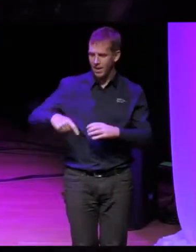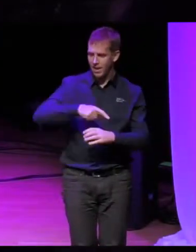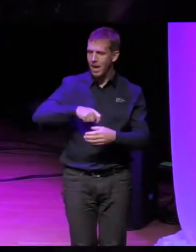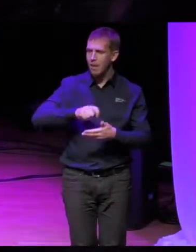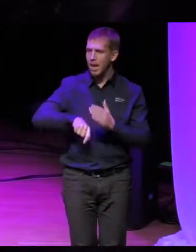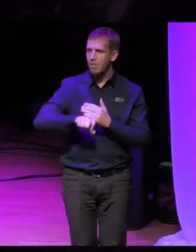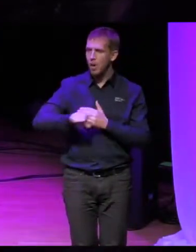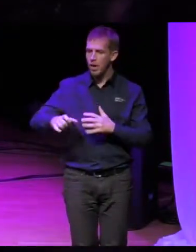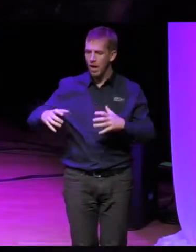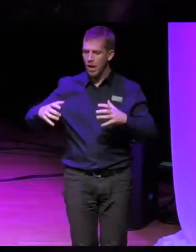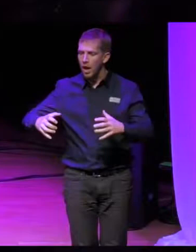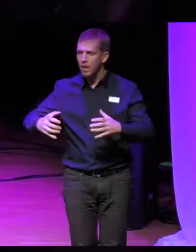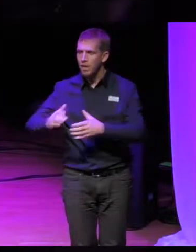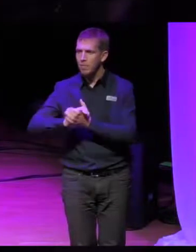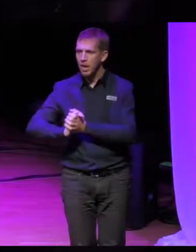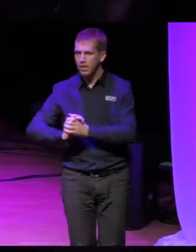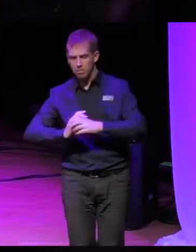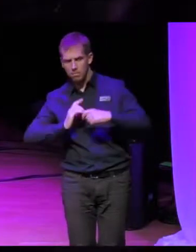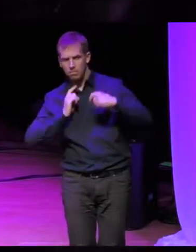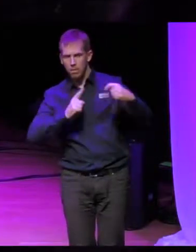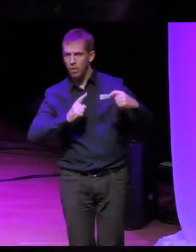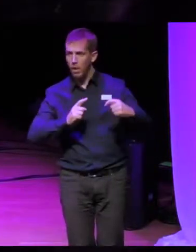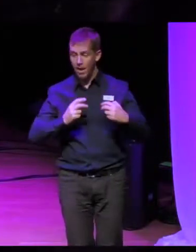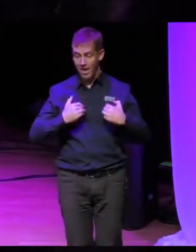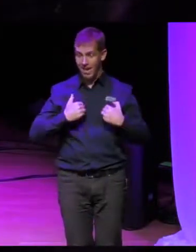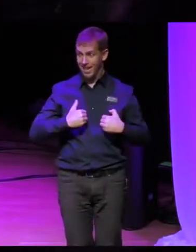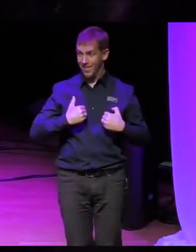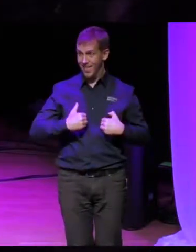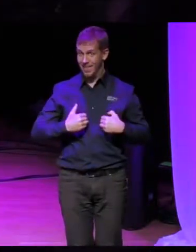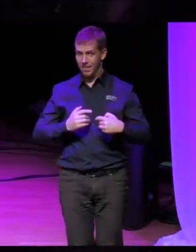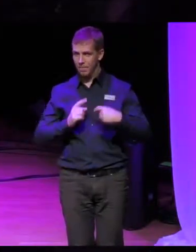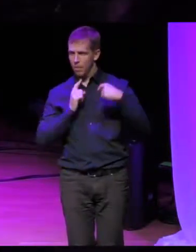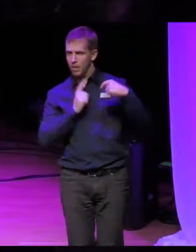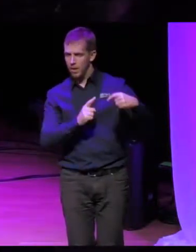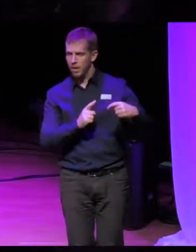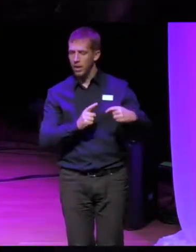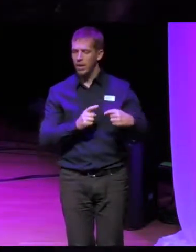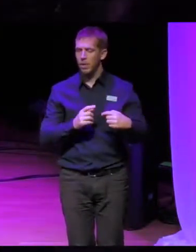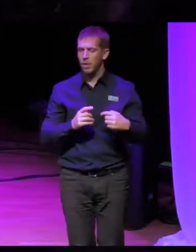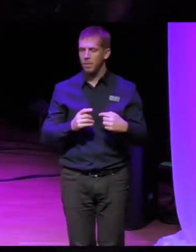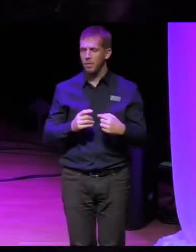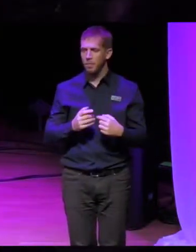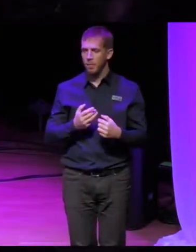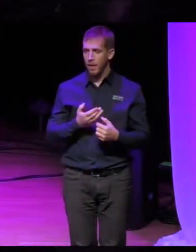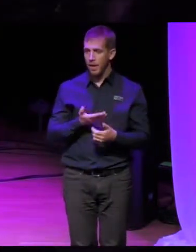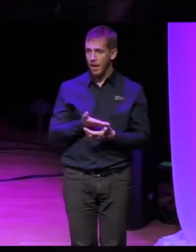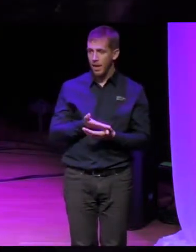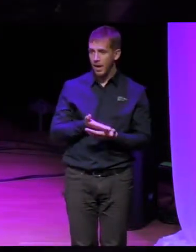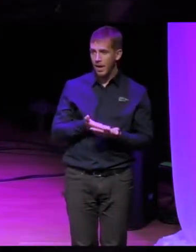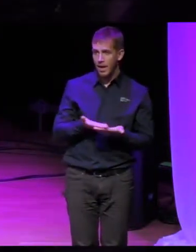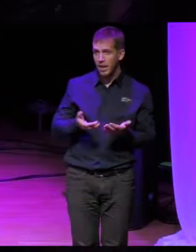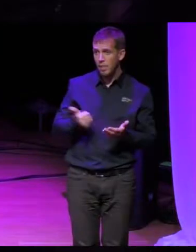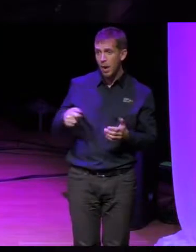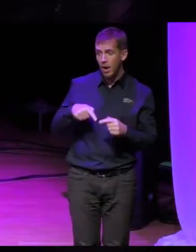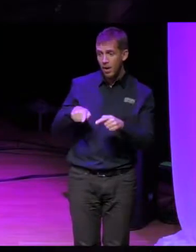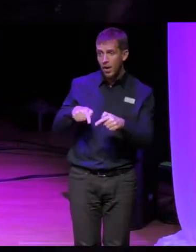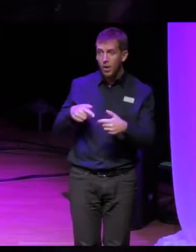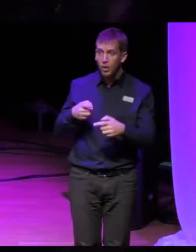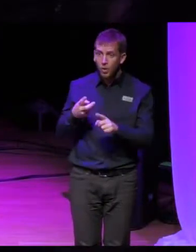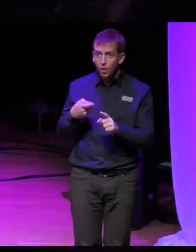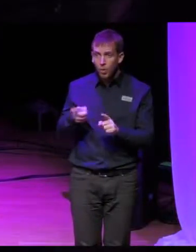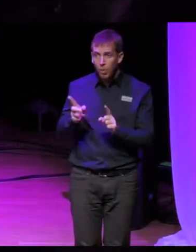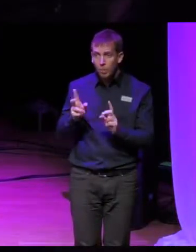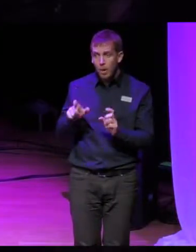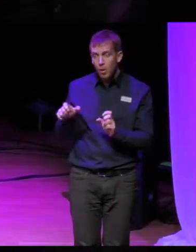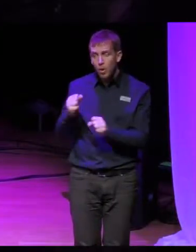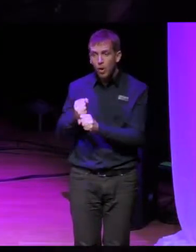citizen protest, of individual protest, of the not just the immigrants' rights community coming together, but of a much